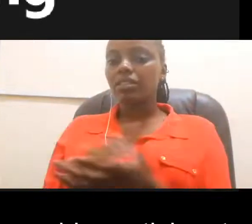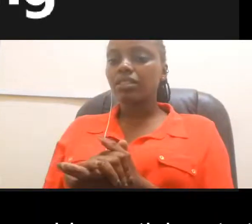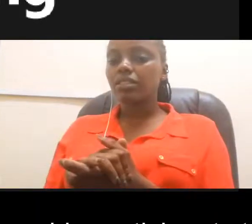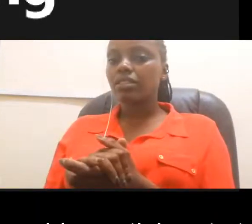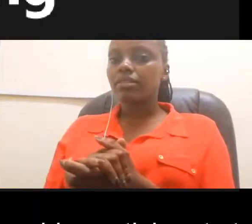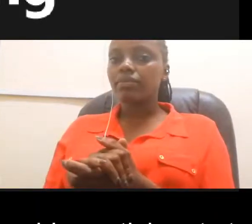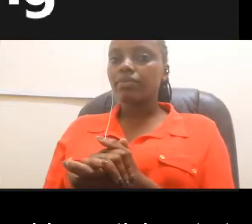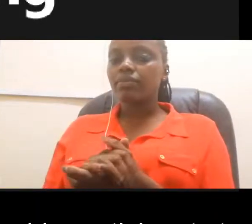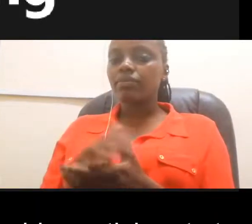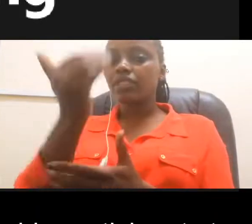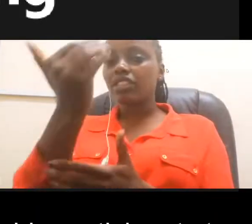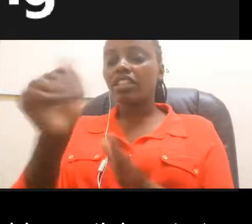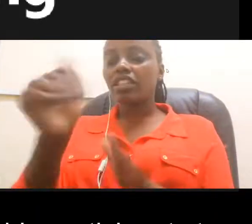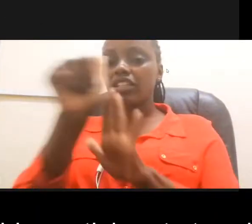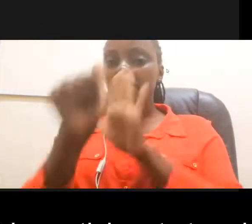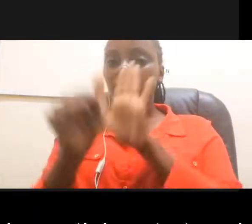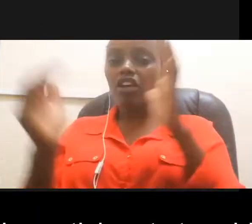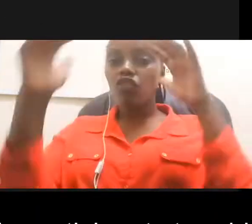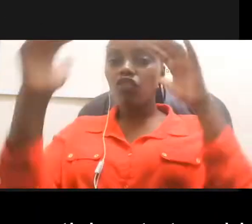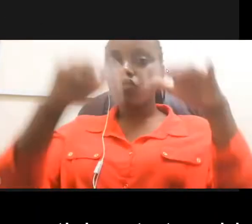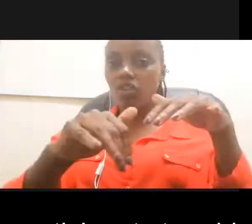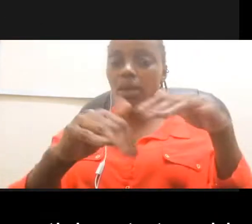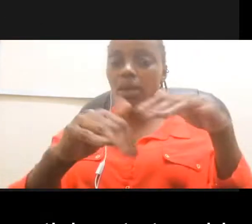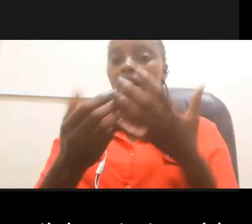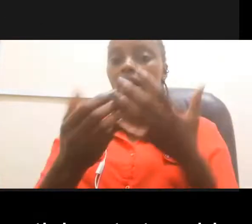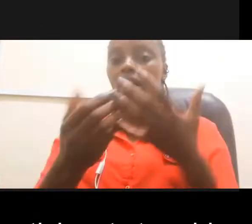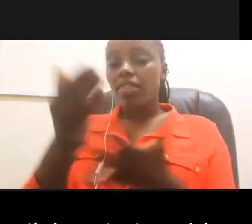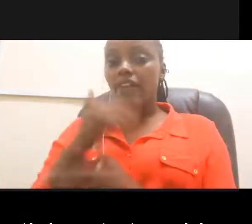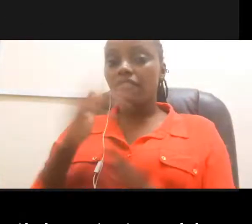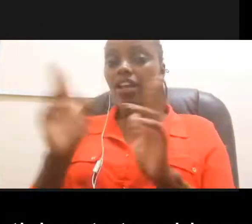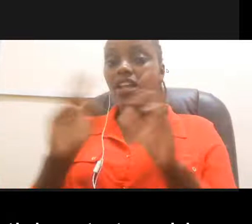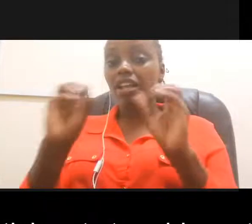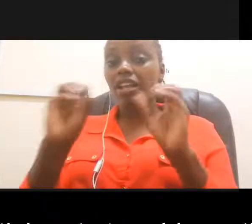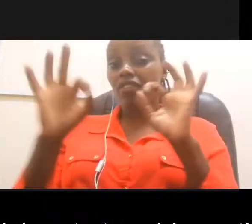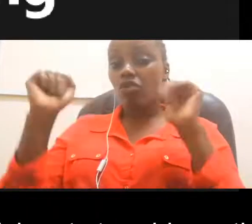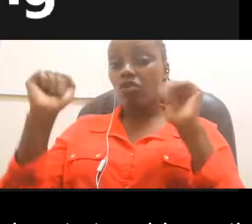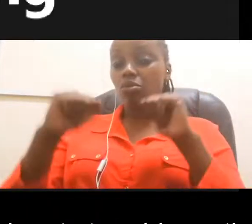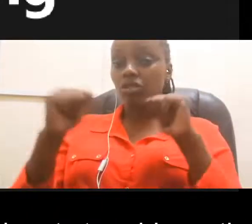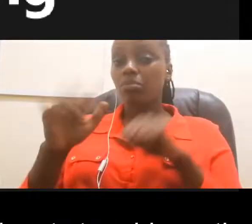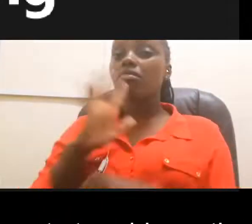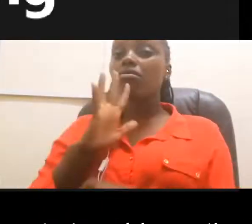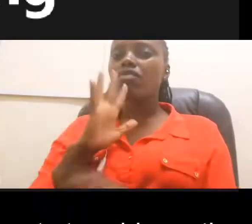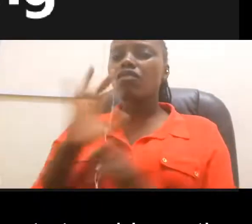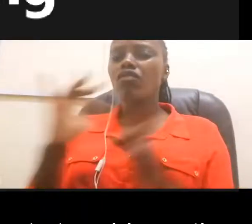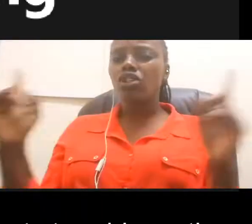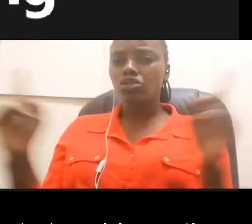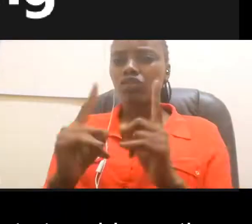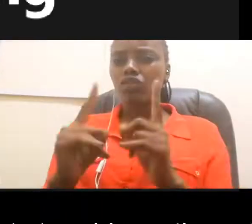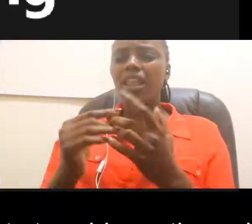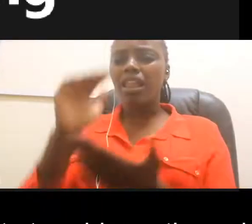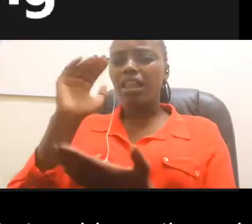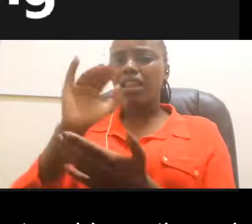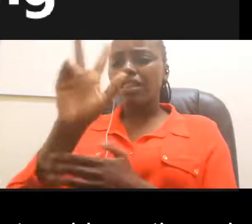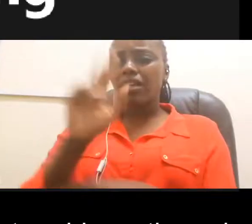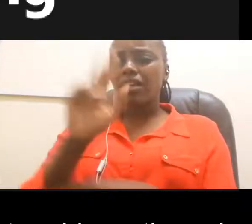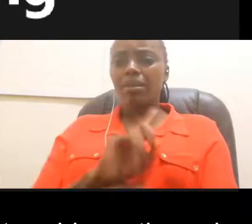Child Agenda Forum is up. If you can please speak briefly in less than 3 minutes.